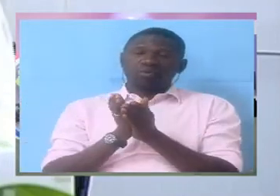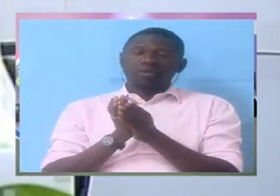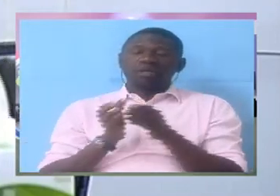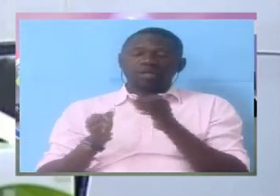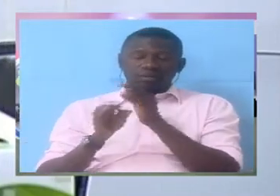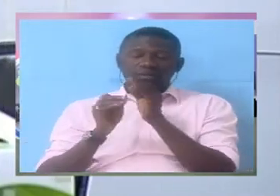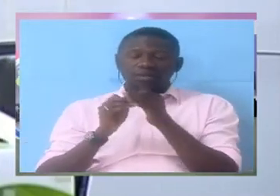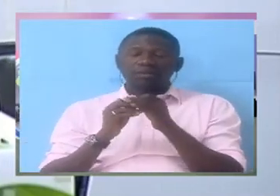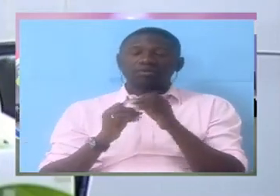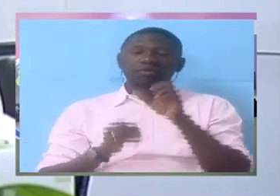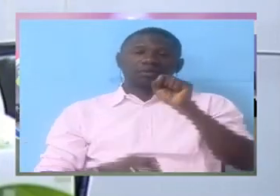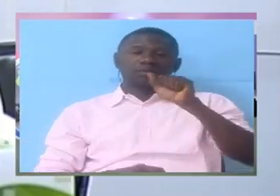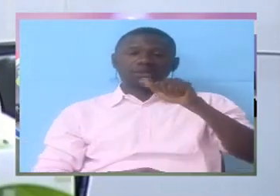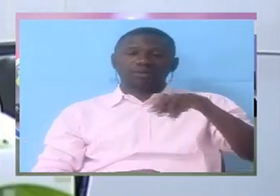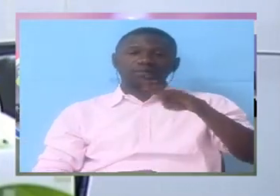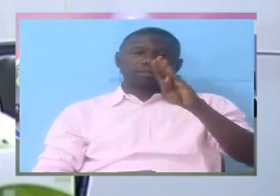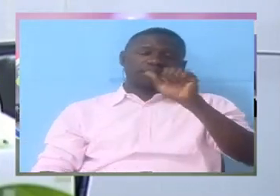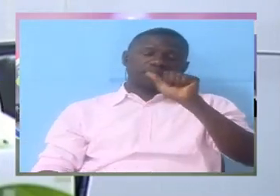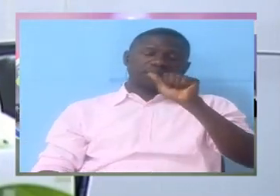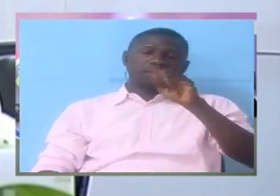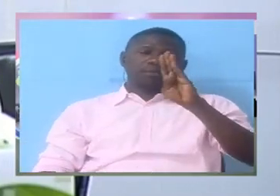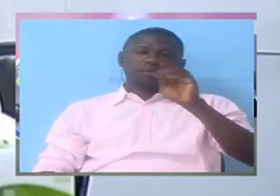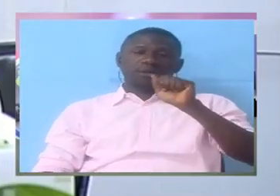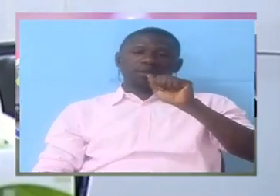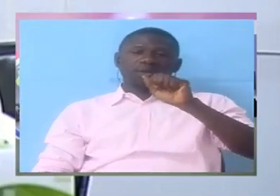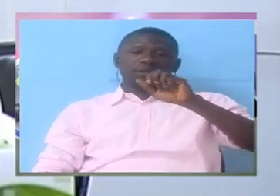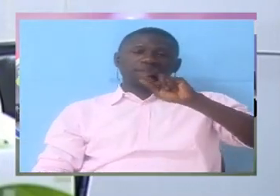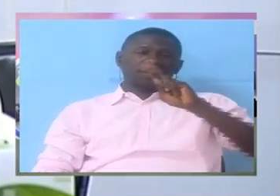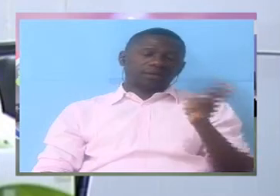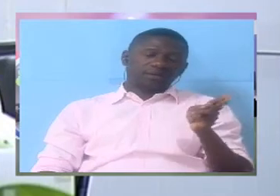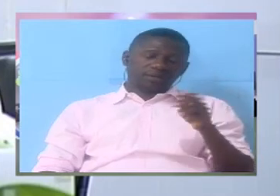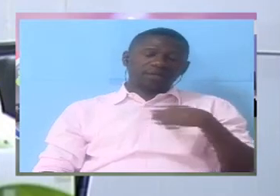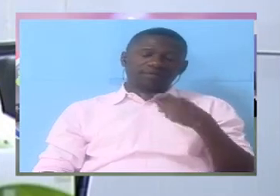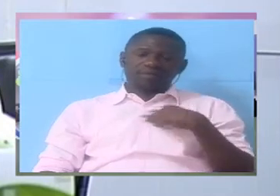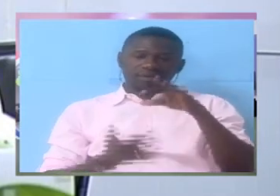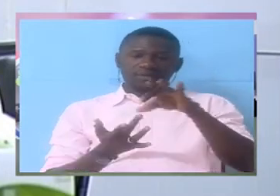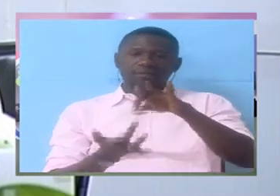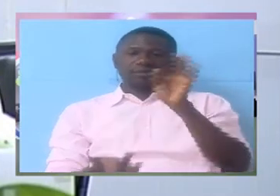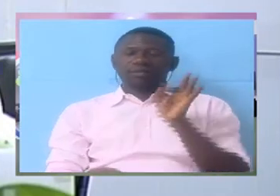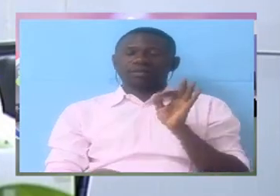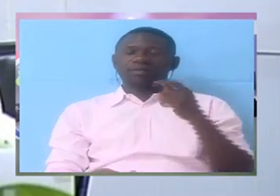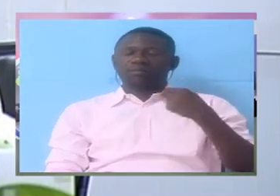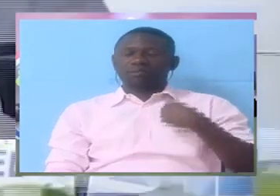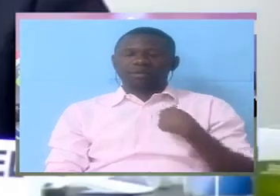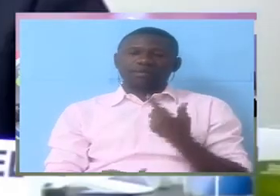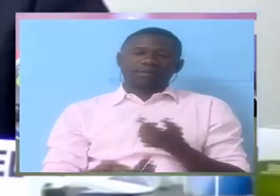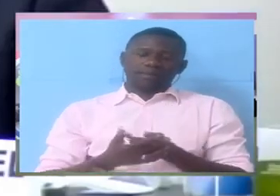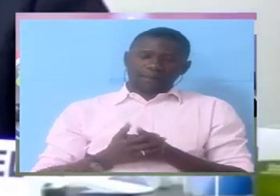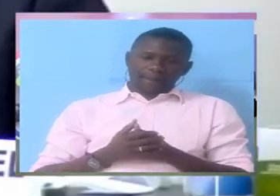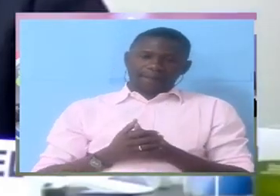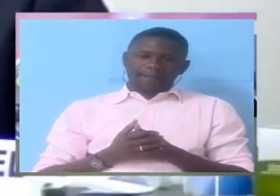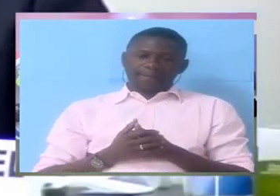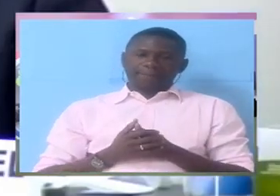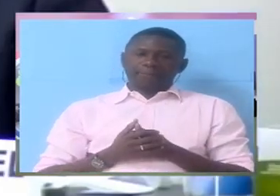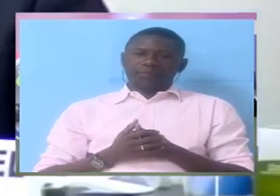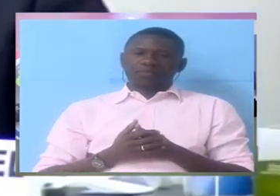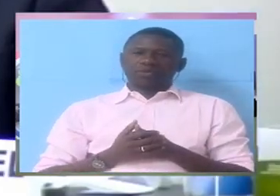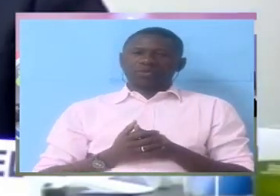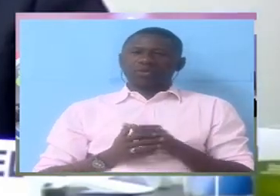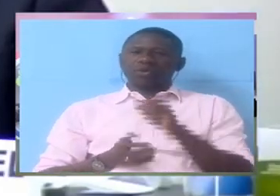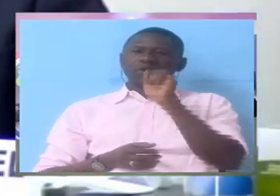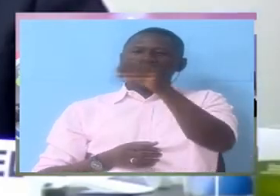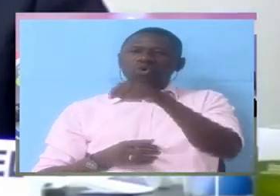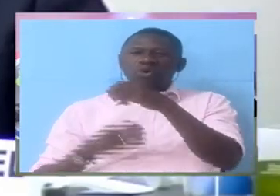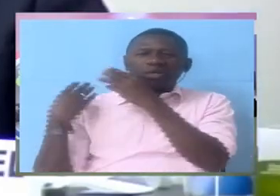me. Itel sojar nyaton ko le nyim fero parandi ya fo Sambaba e Sambaba fa na yente tombo. What was to be your role